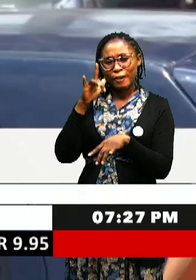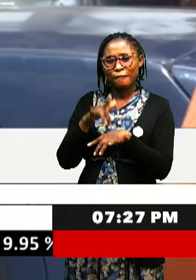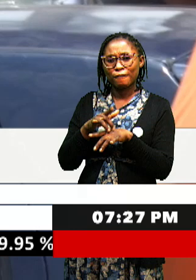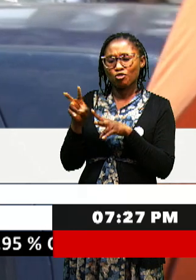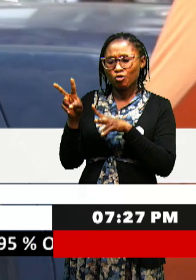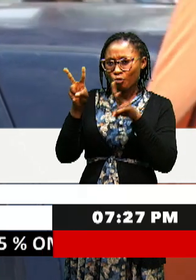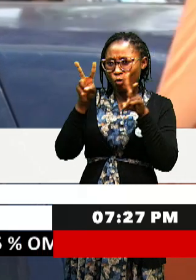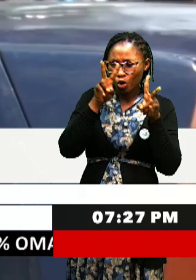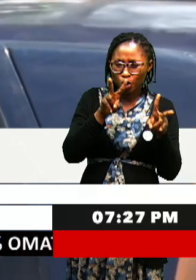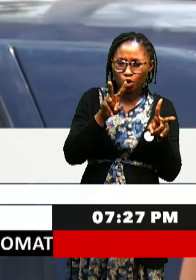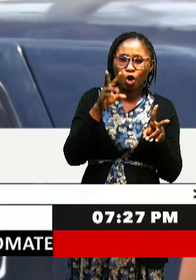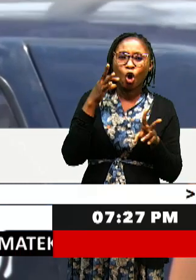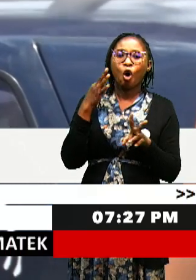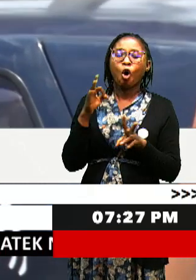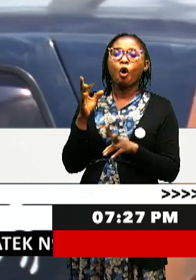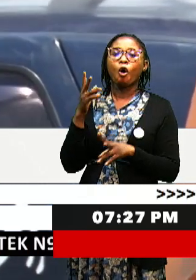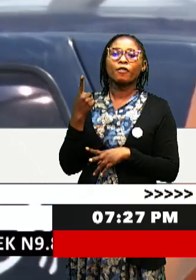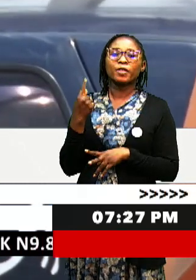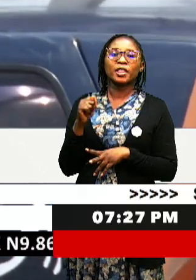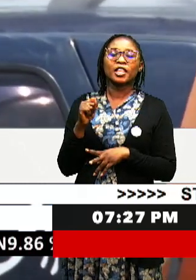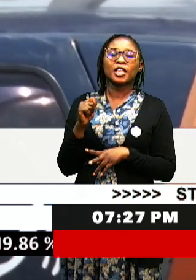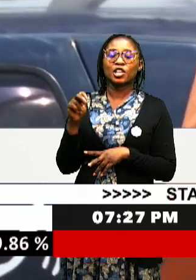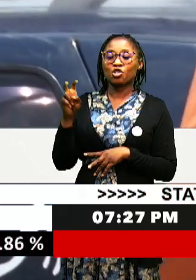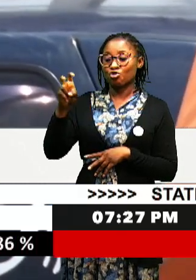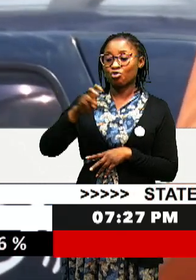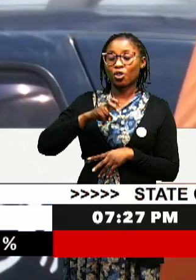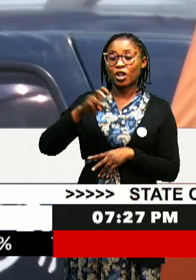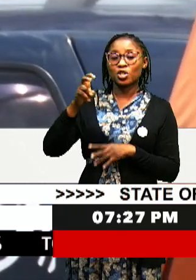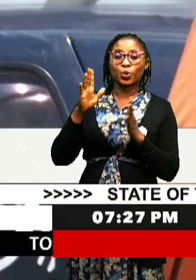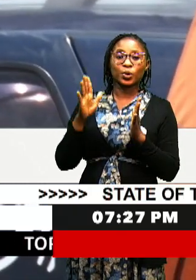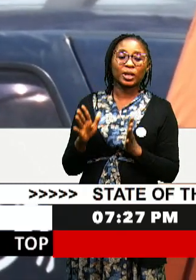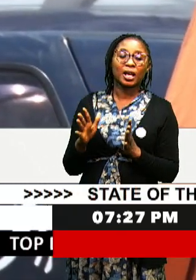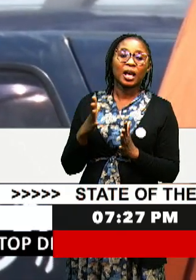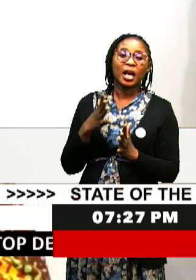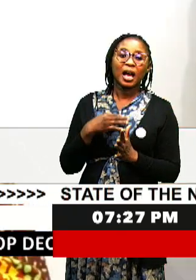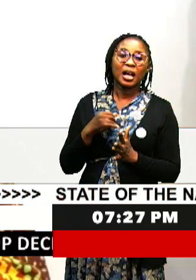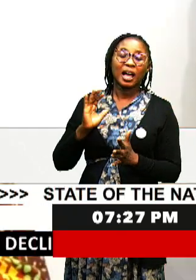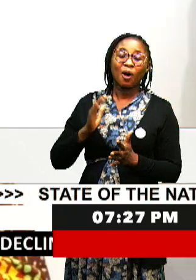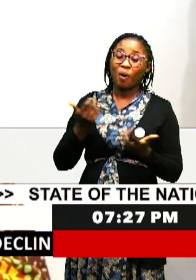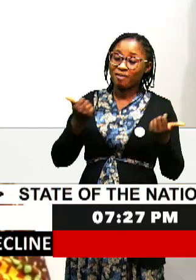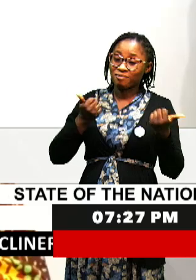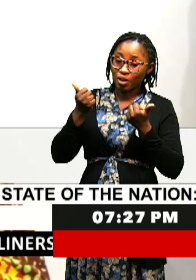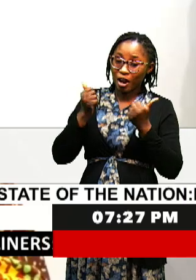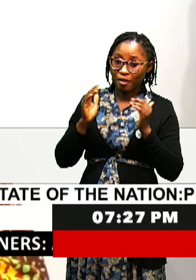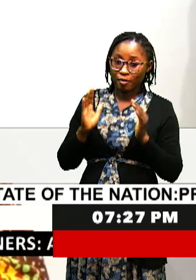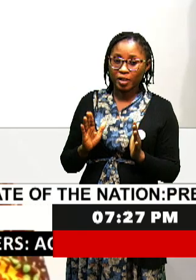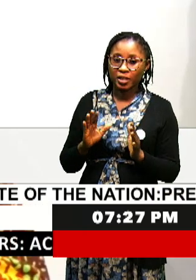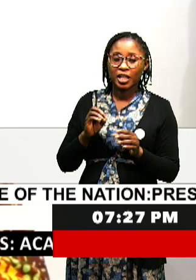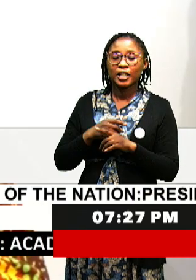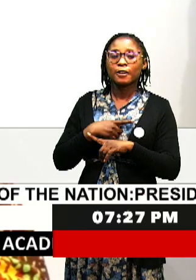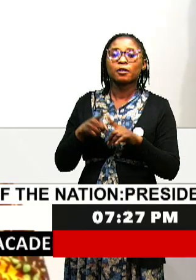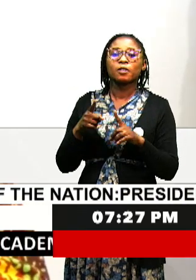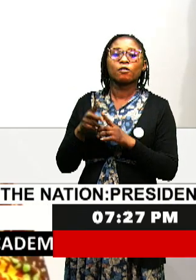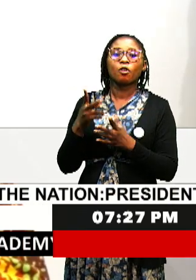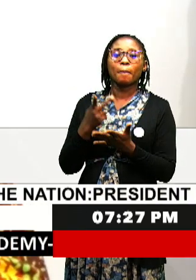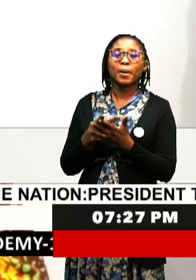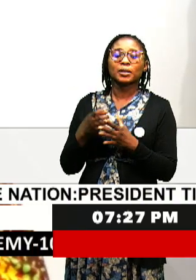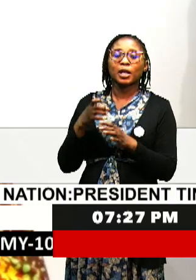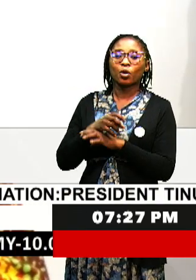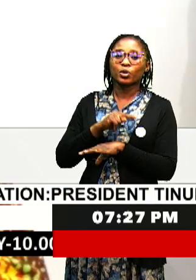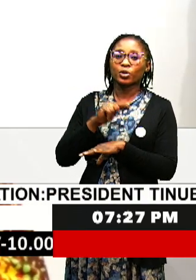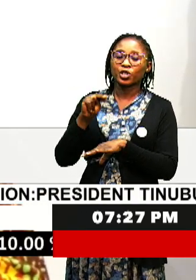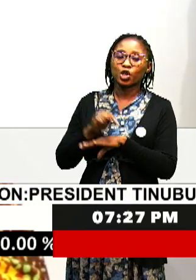monitoring of commuters and drivers in various parks across the